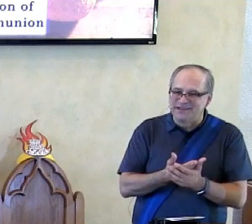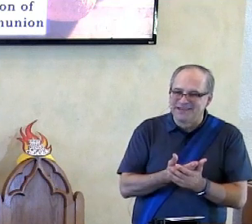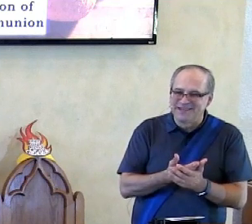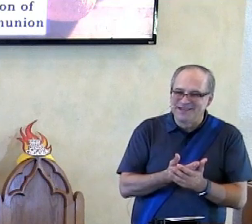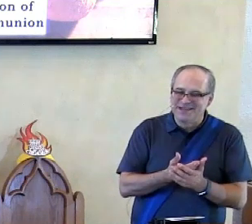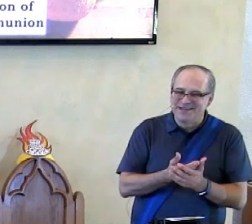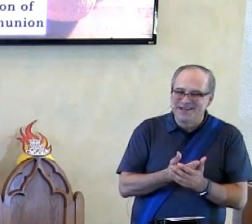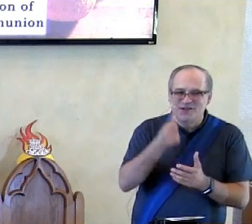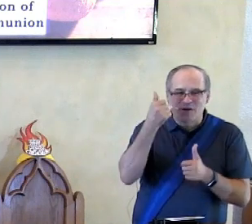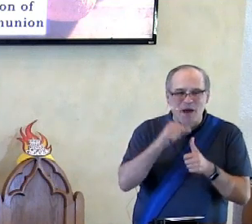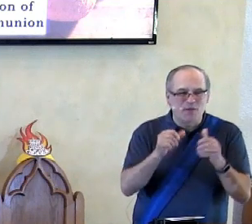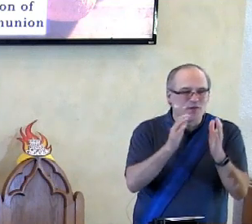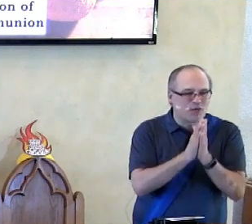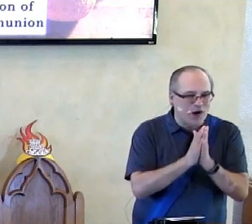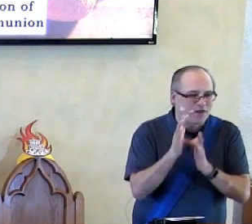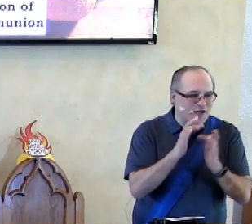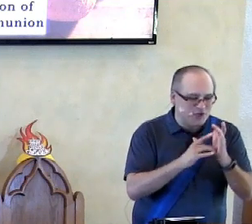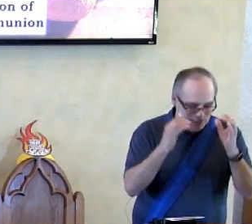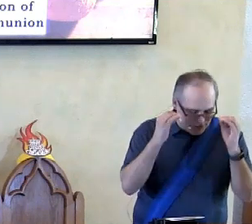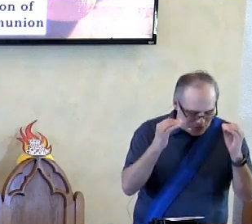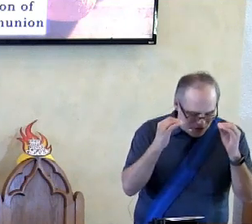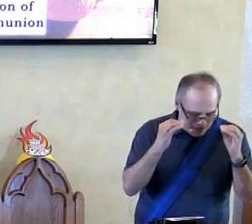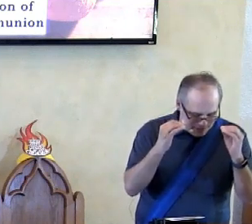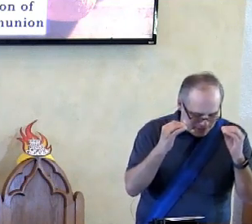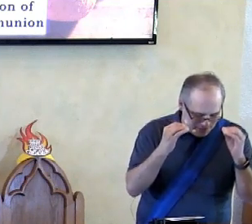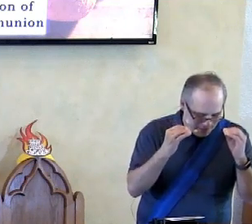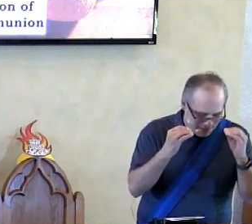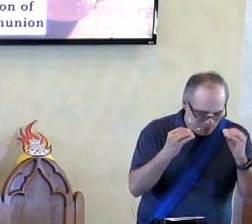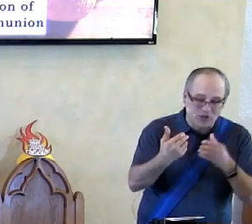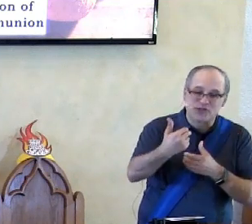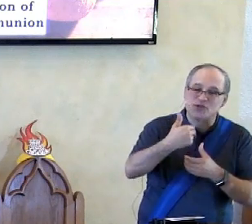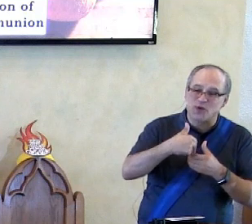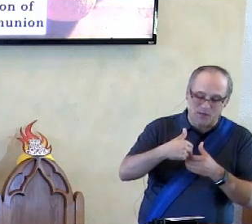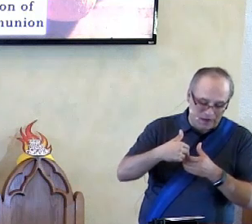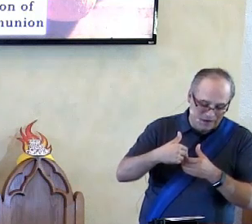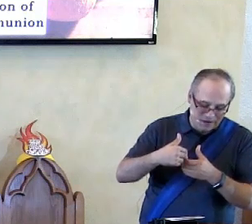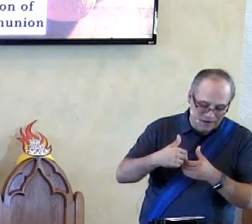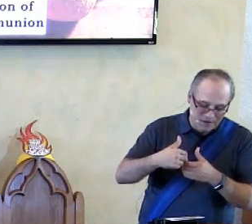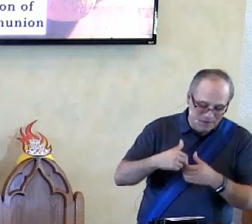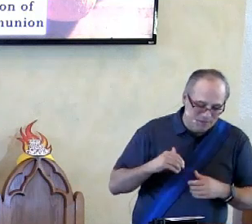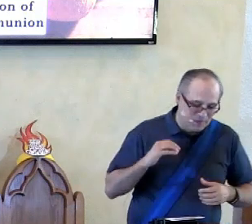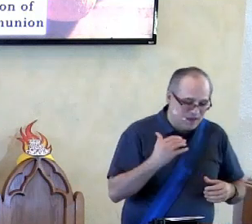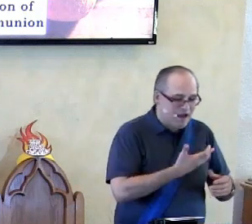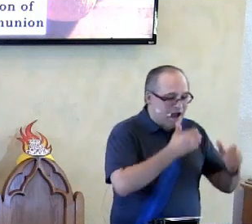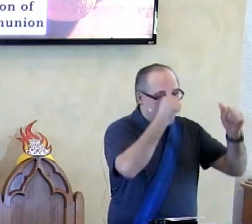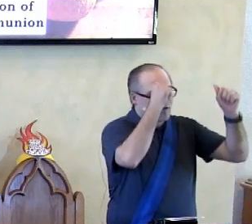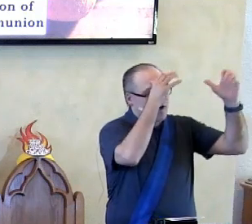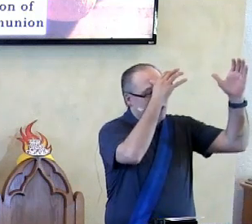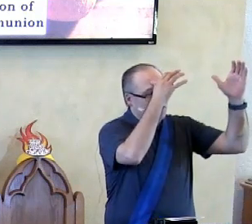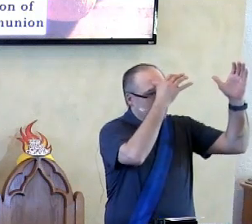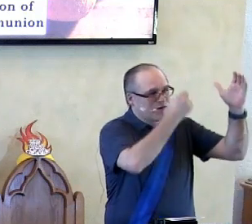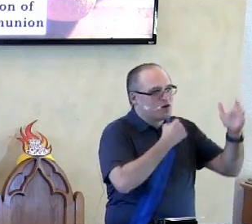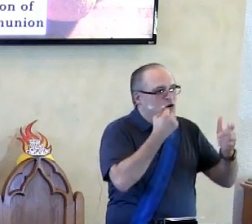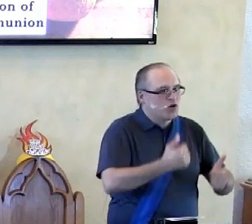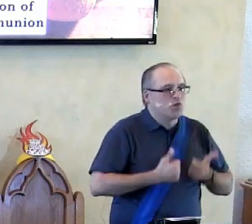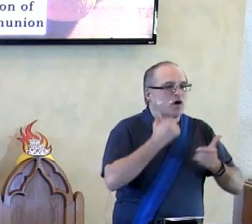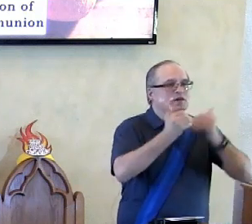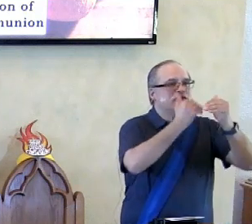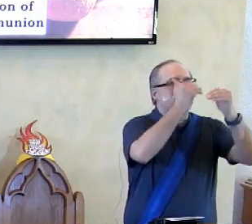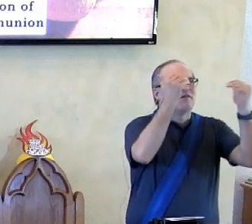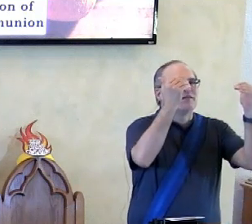good to remember the prayer that Jesus taught. Please join me. Our Father,